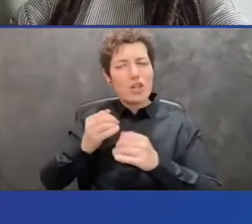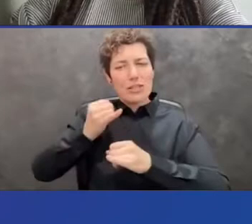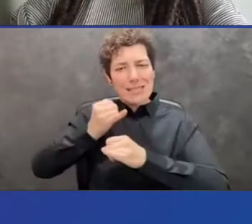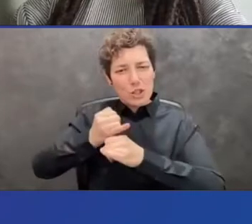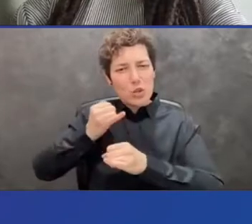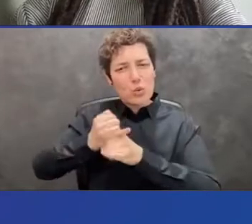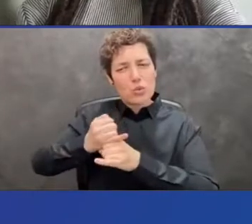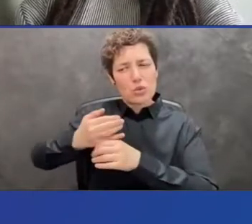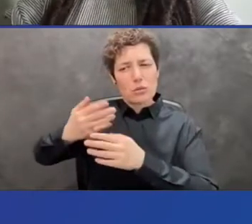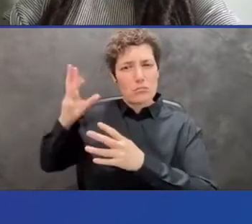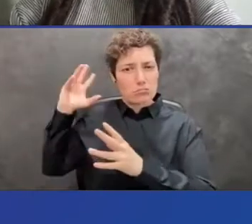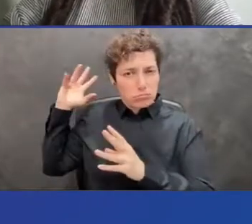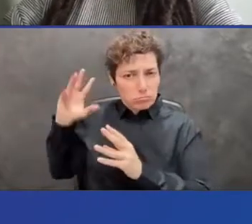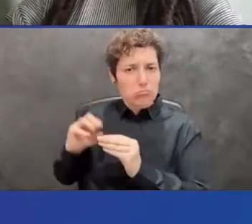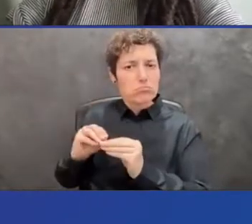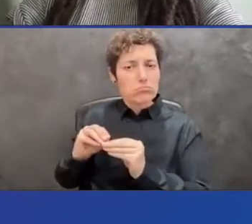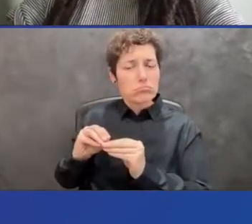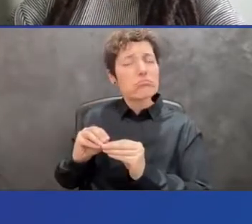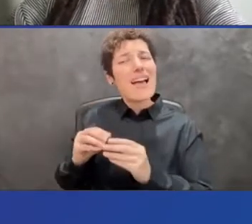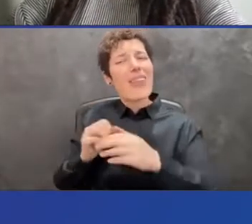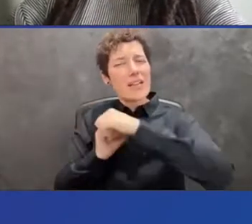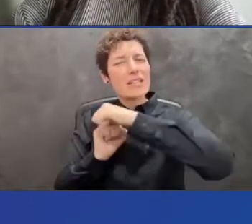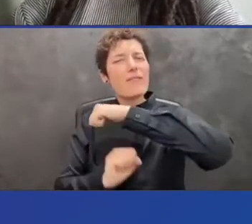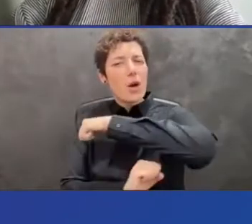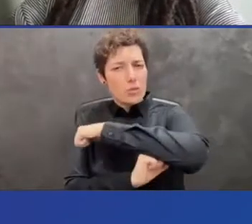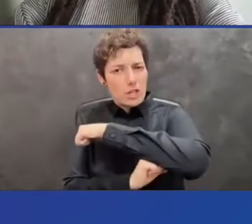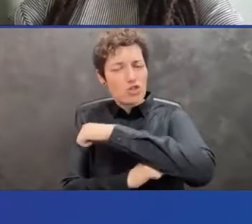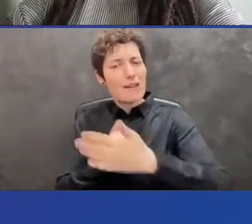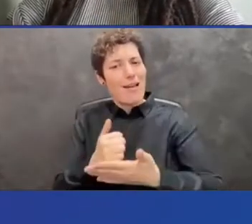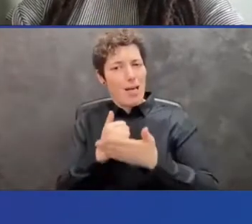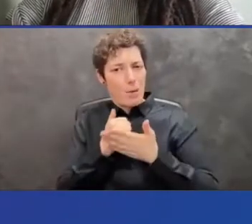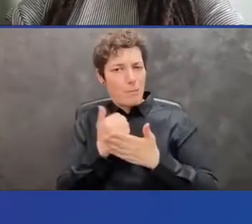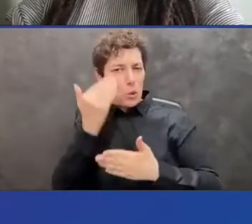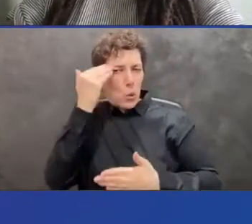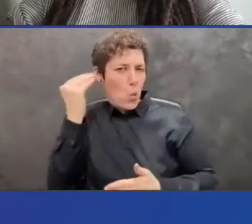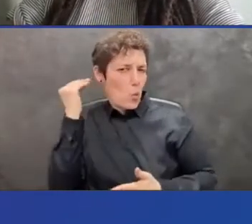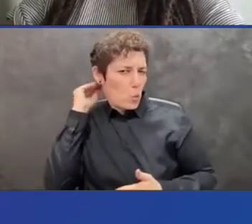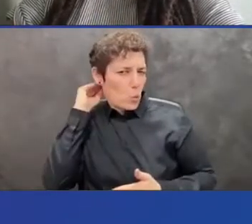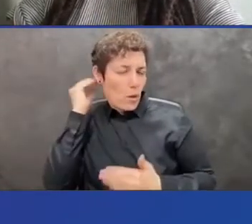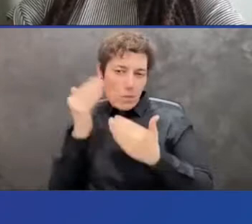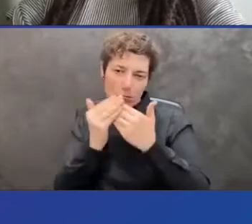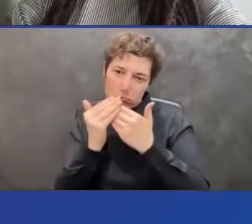mind, going to be the difference between success and failure.